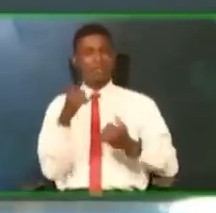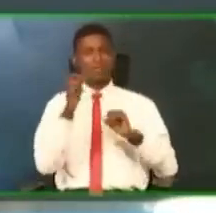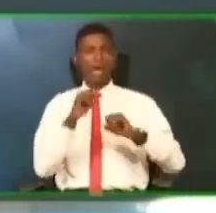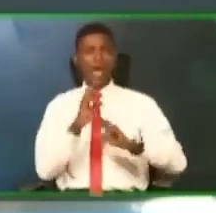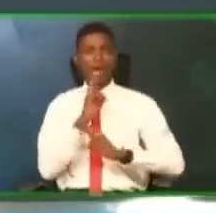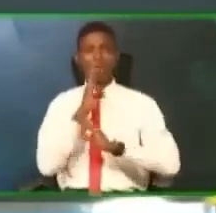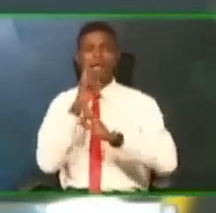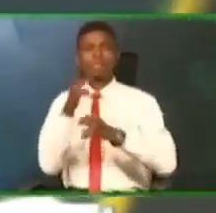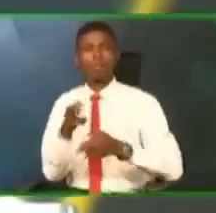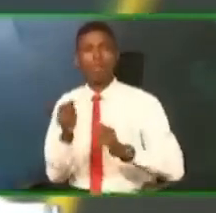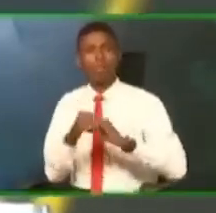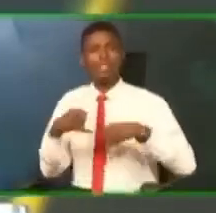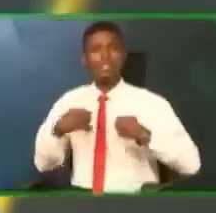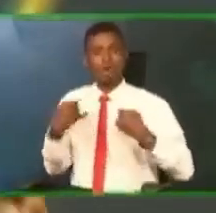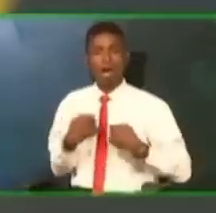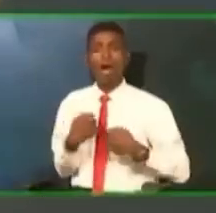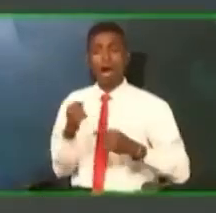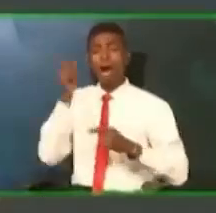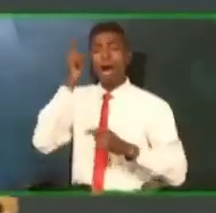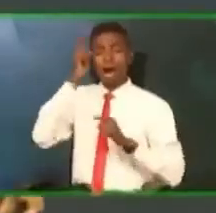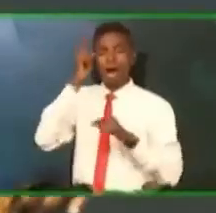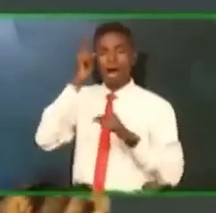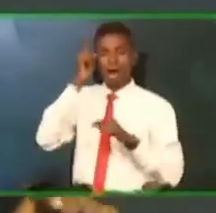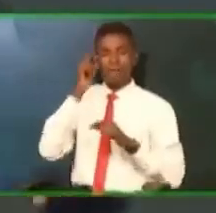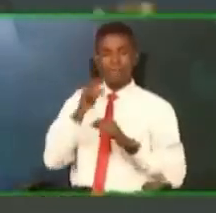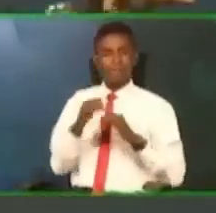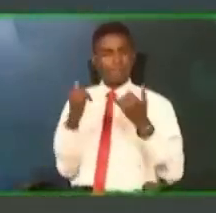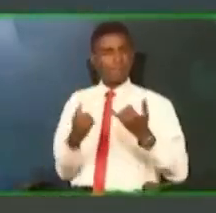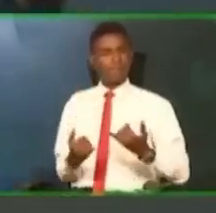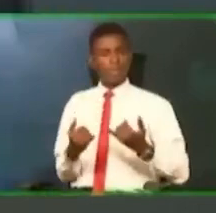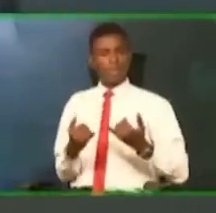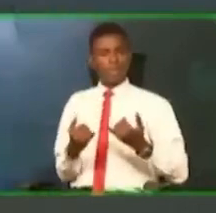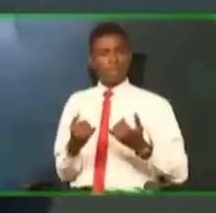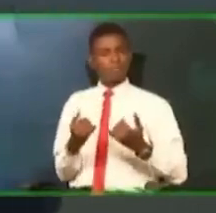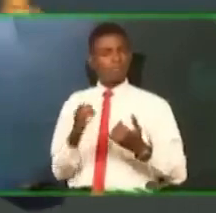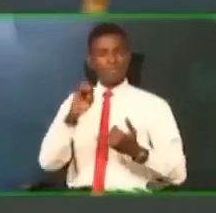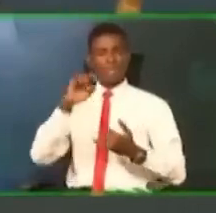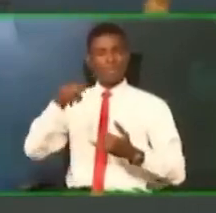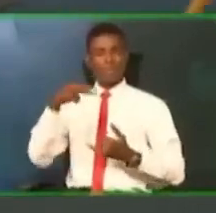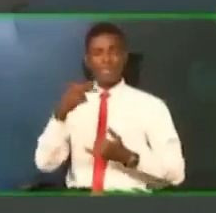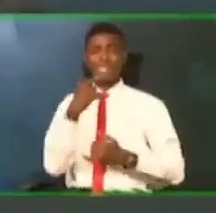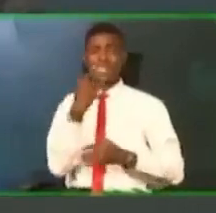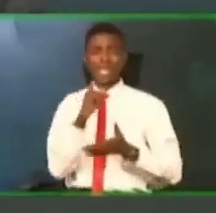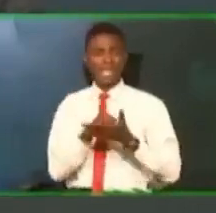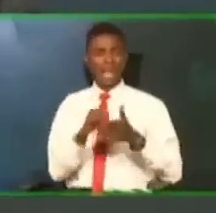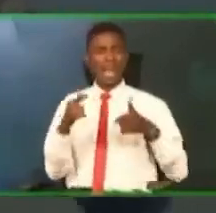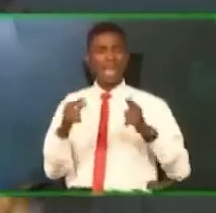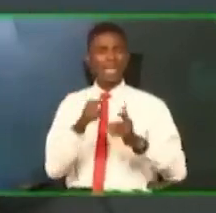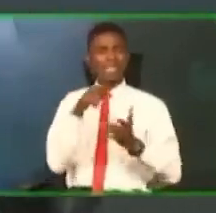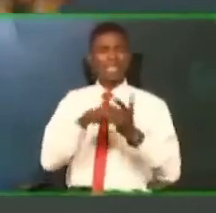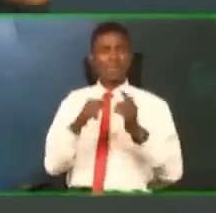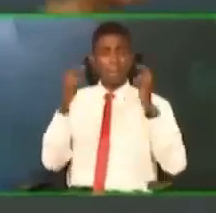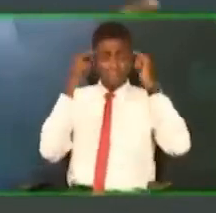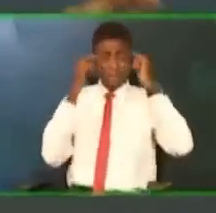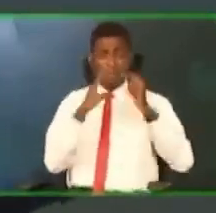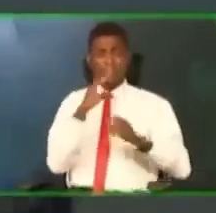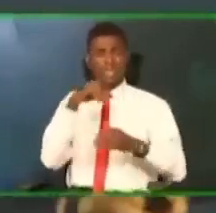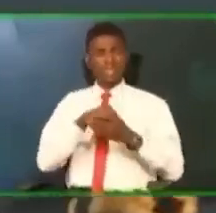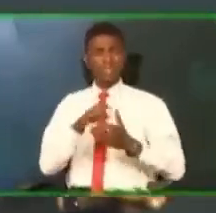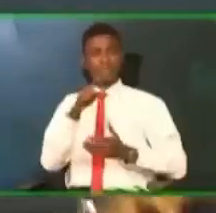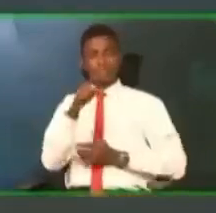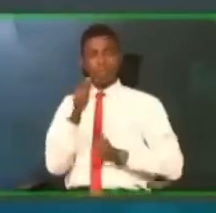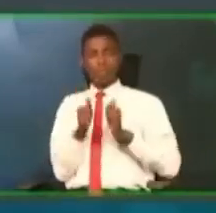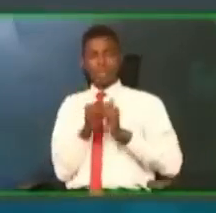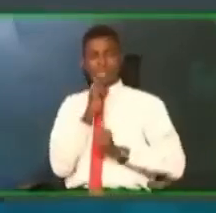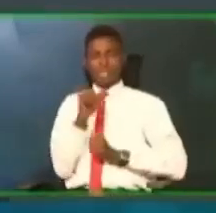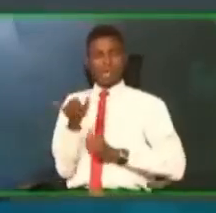Bible says, Philippians chapter 2 from verse 5, it says, let this mind be in you, which was also in